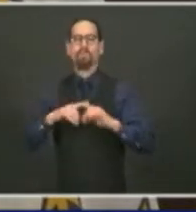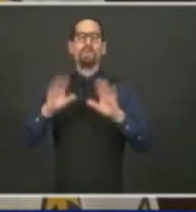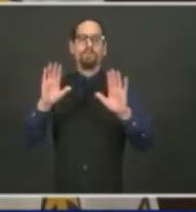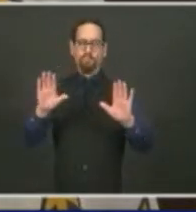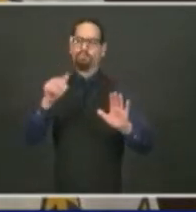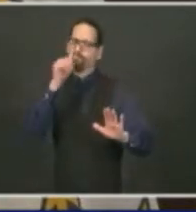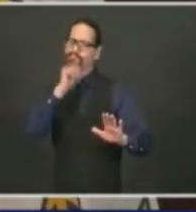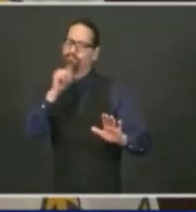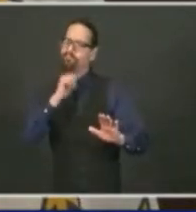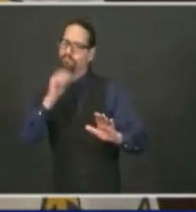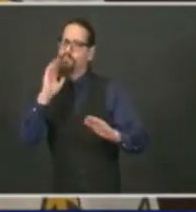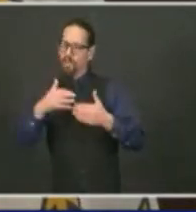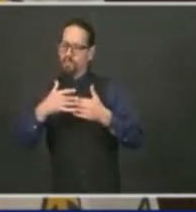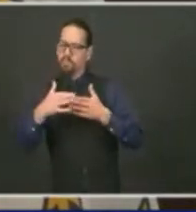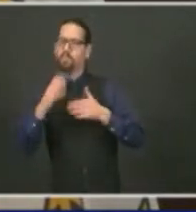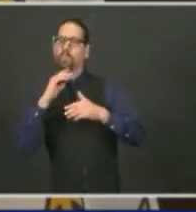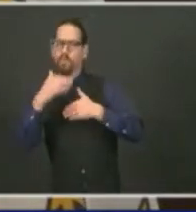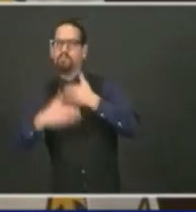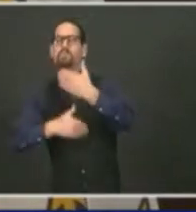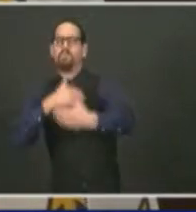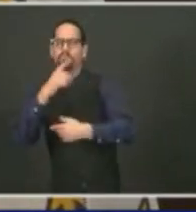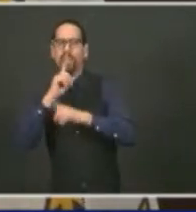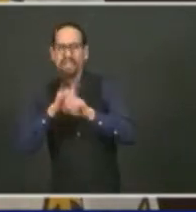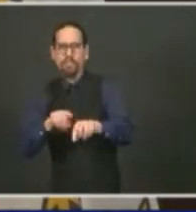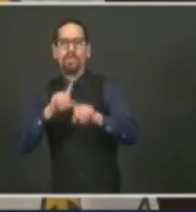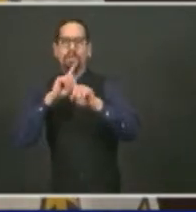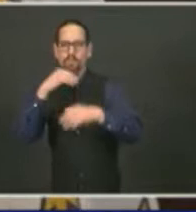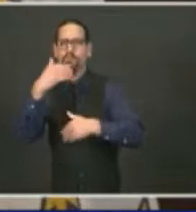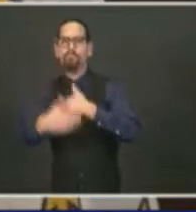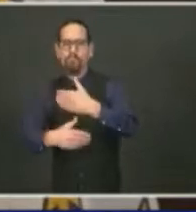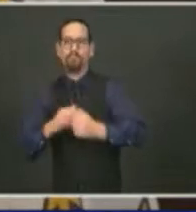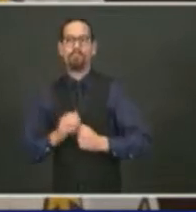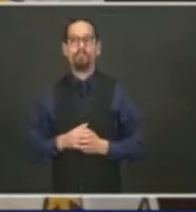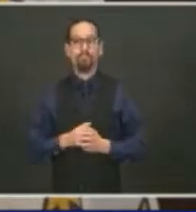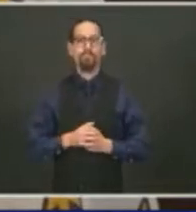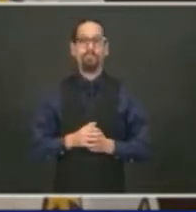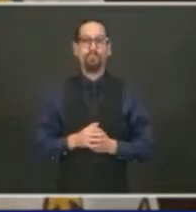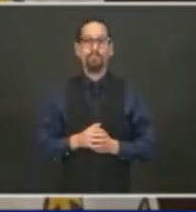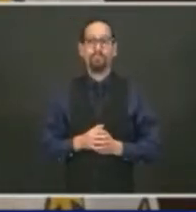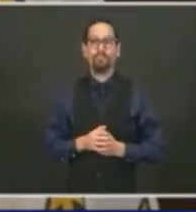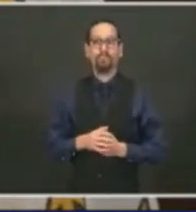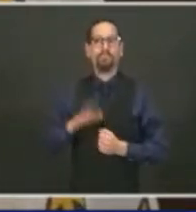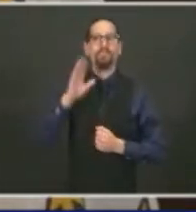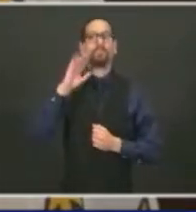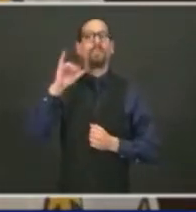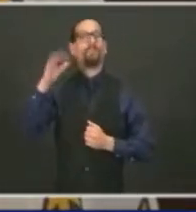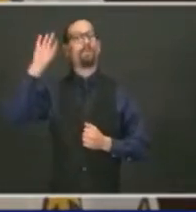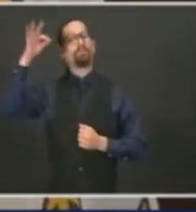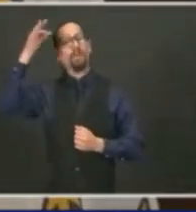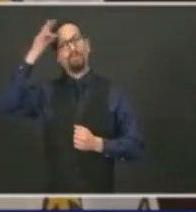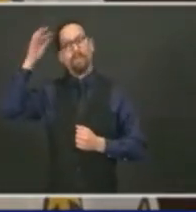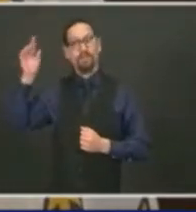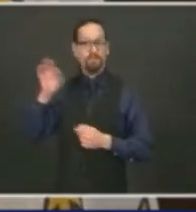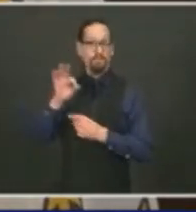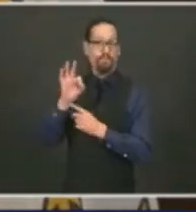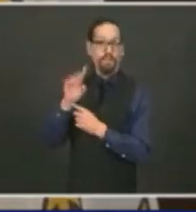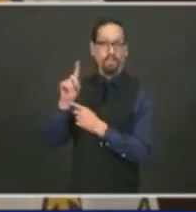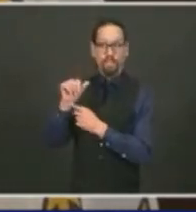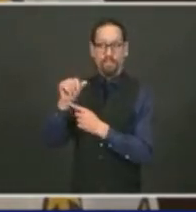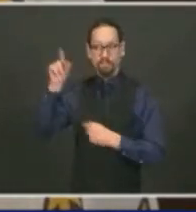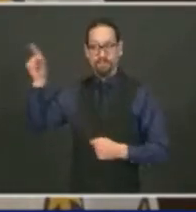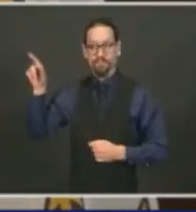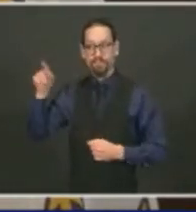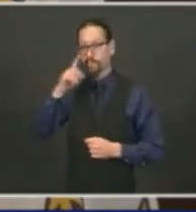that we're doing we're going to begin vaccinating staff at federally qualified health centers and people who live in Central Falls